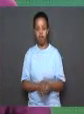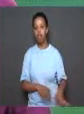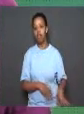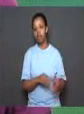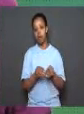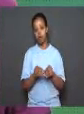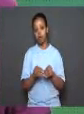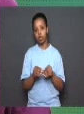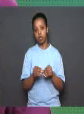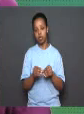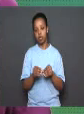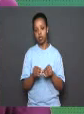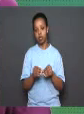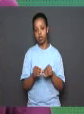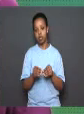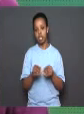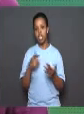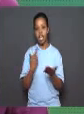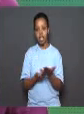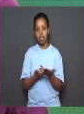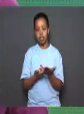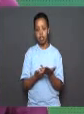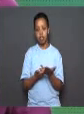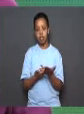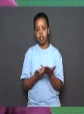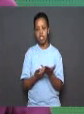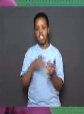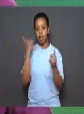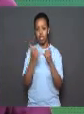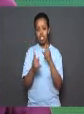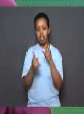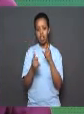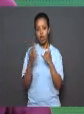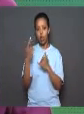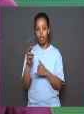Students, how would you define optimum temperature?